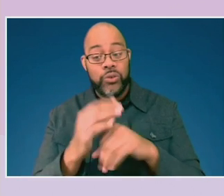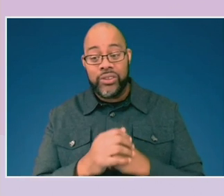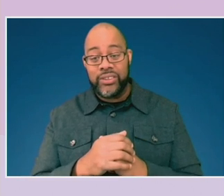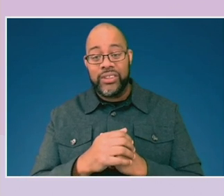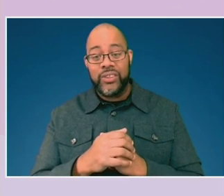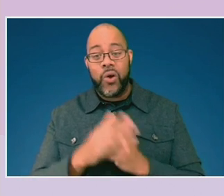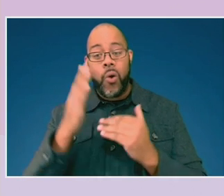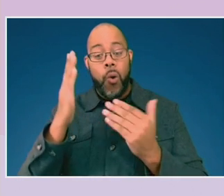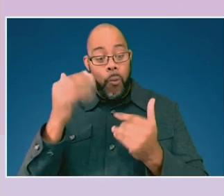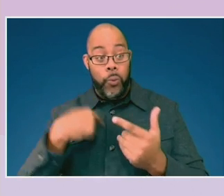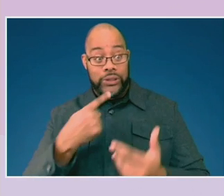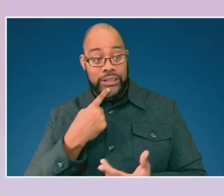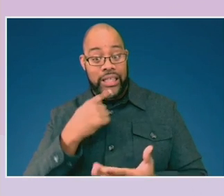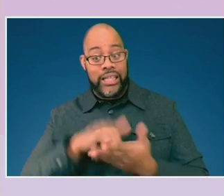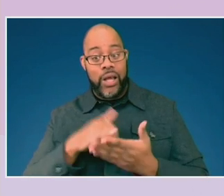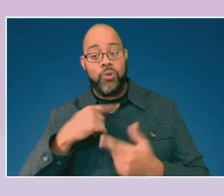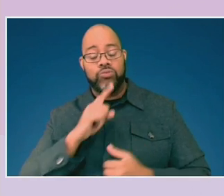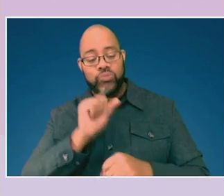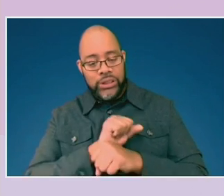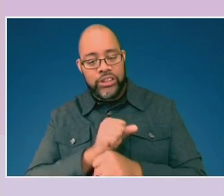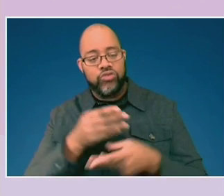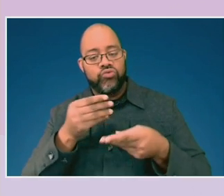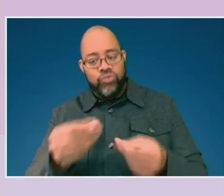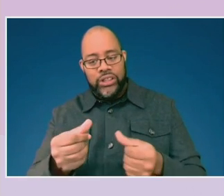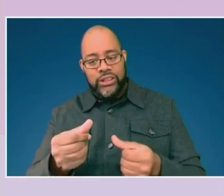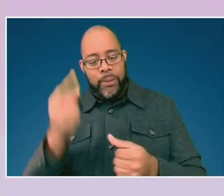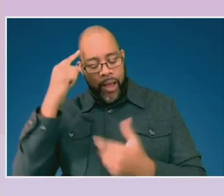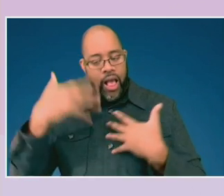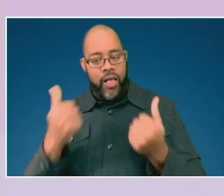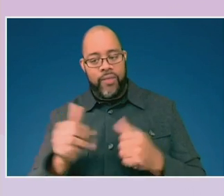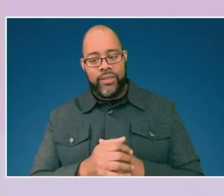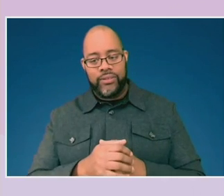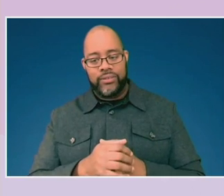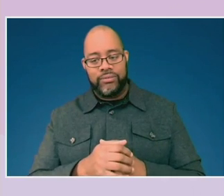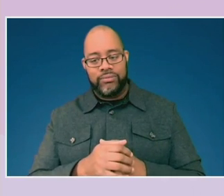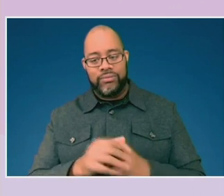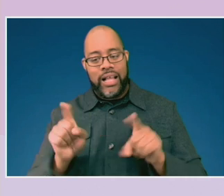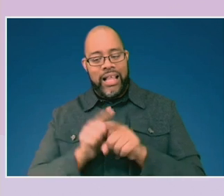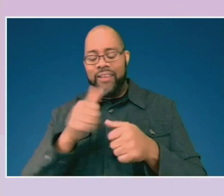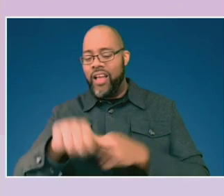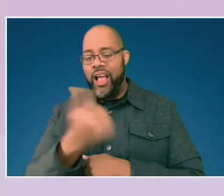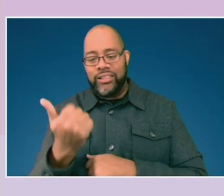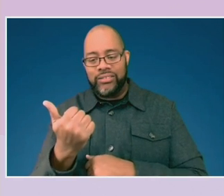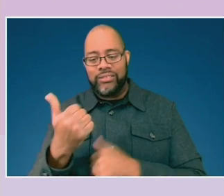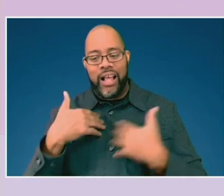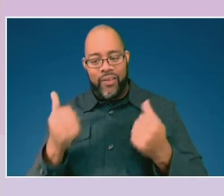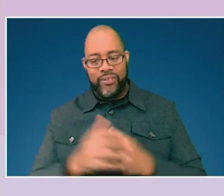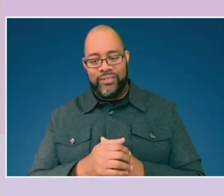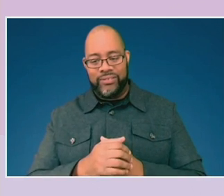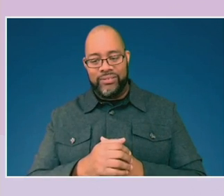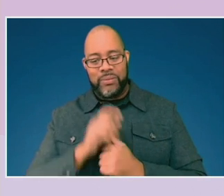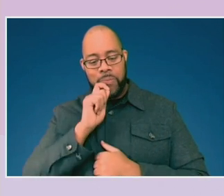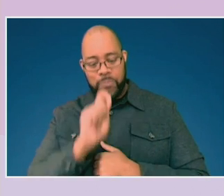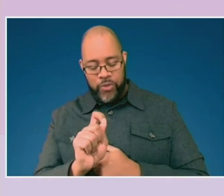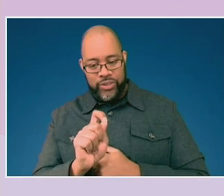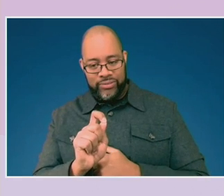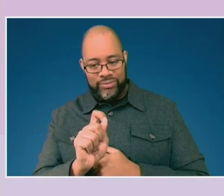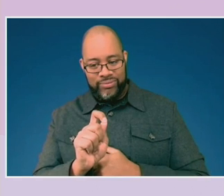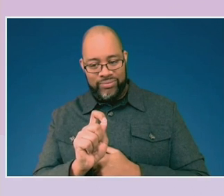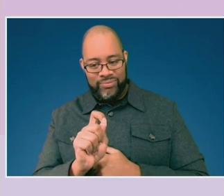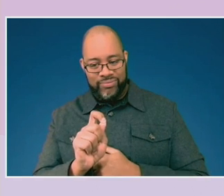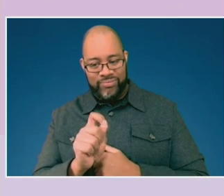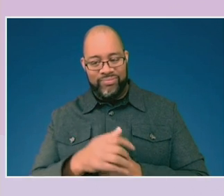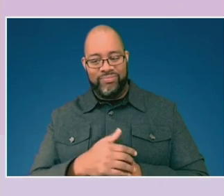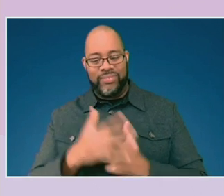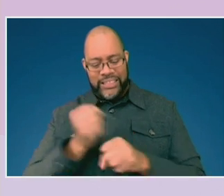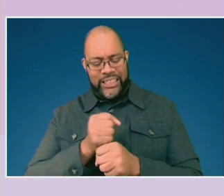we're saying is that we truly are treating mental health like anything else in health. Period. Full stop. Let's get